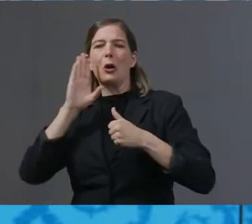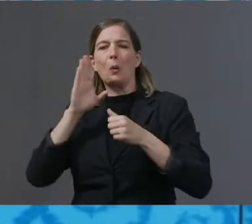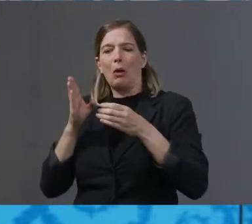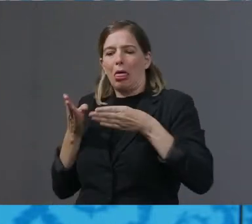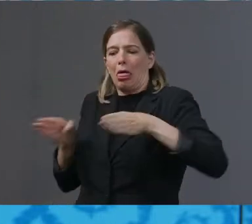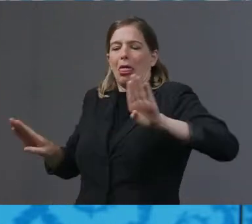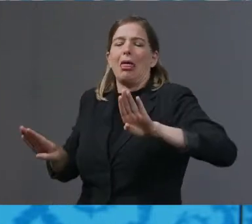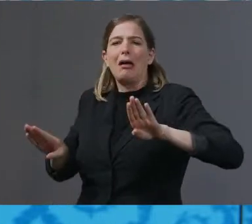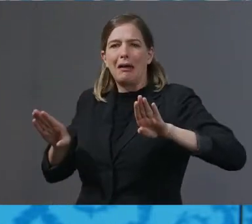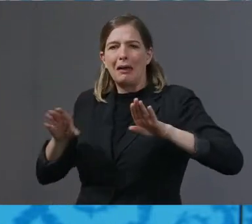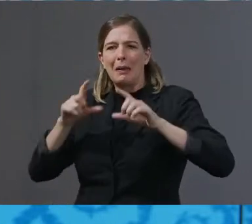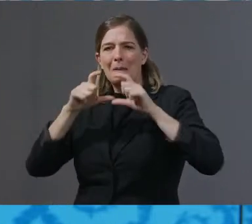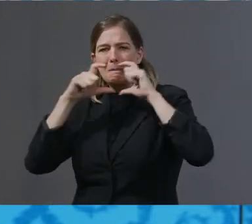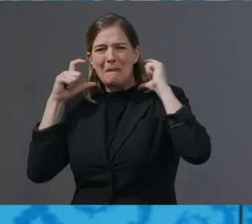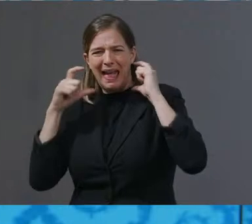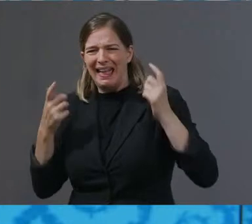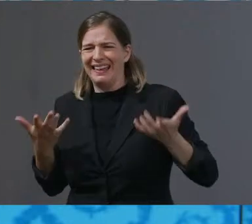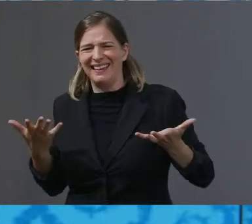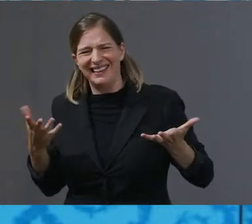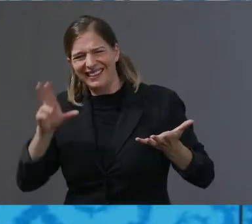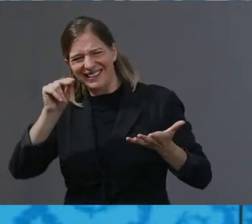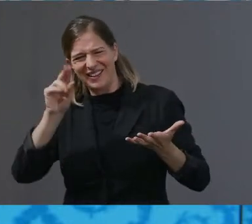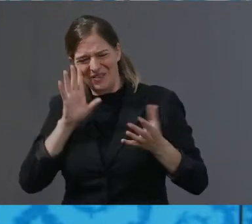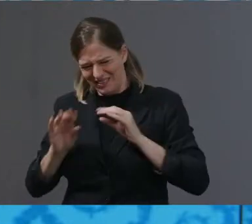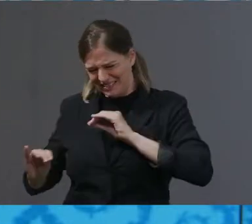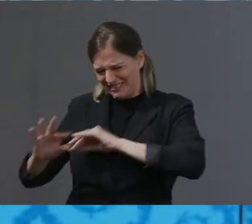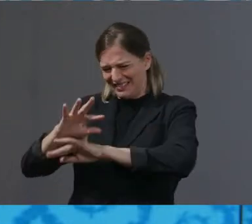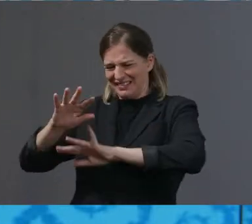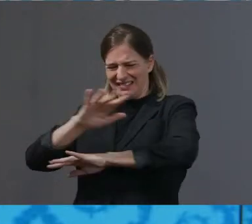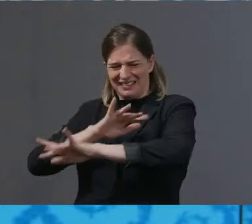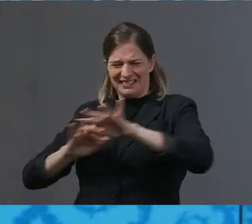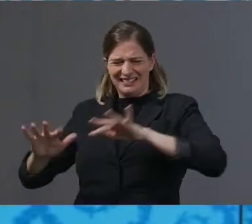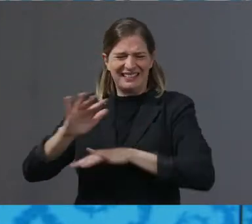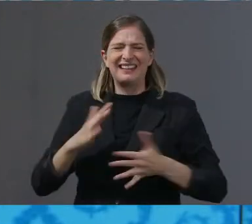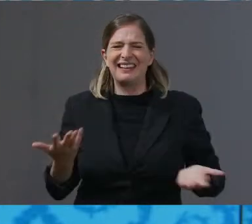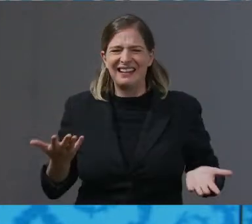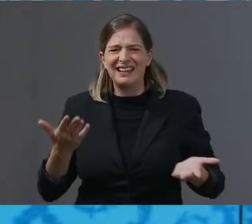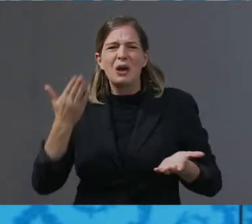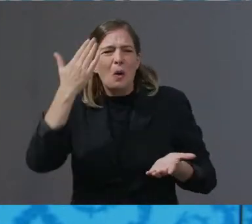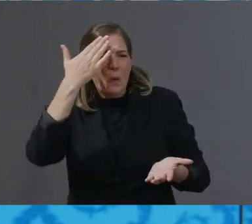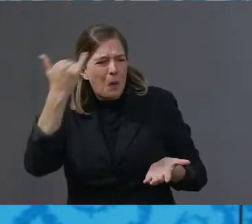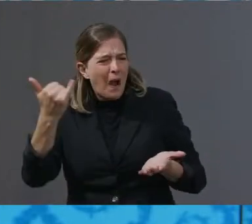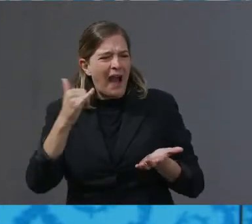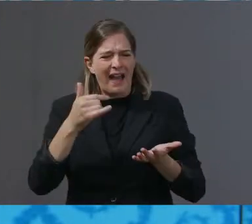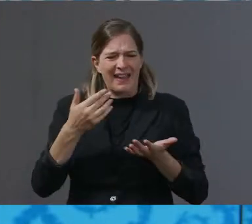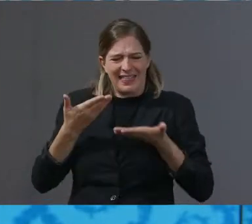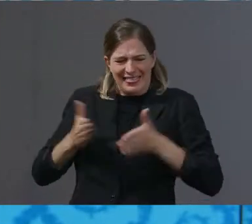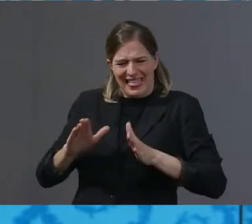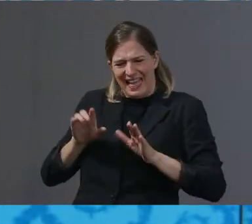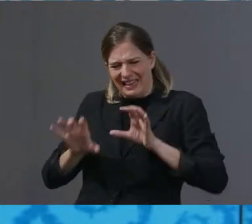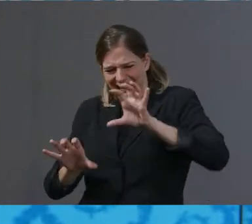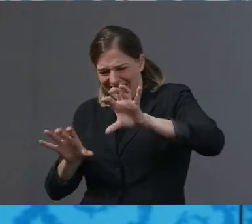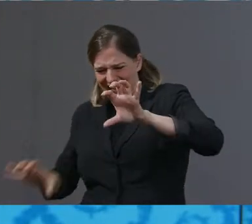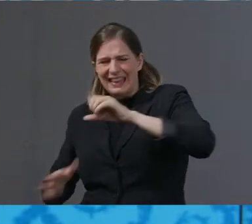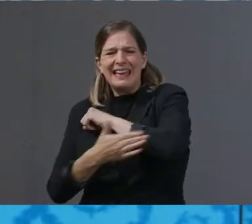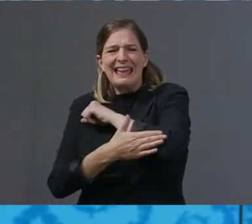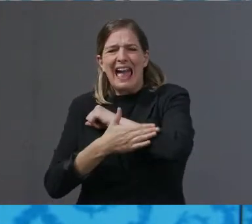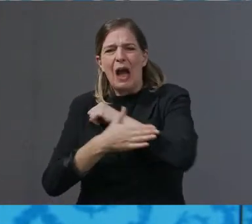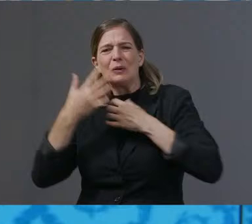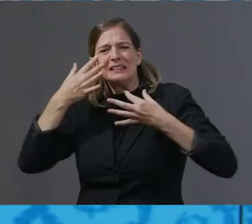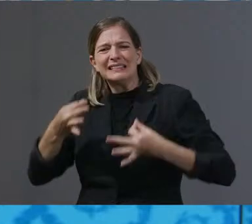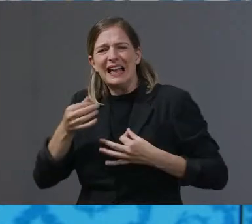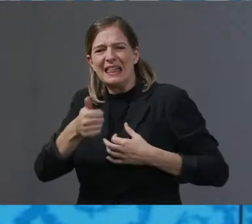are indoors in a public space? So part of the reason, one was just listening to our